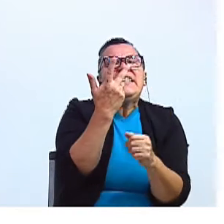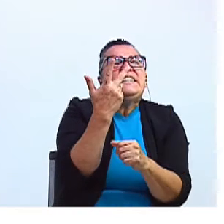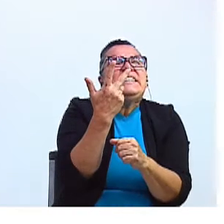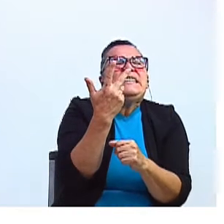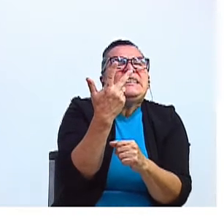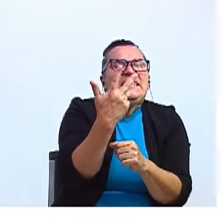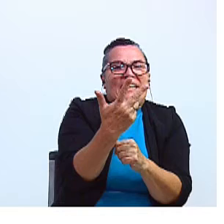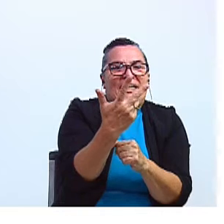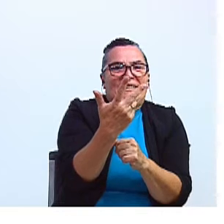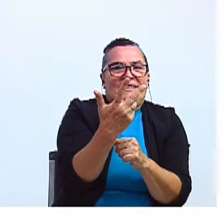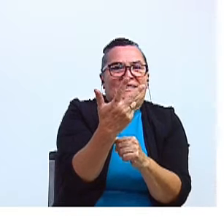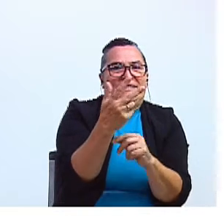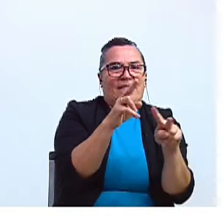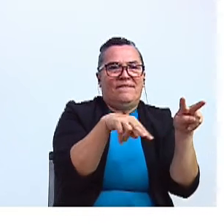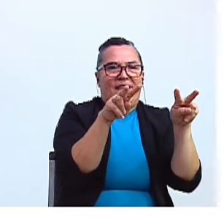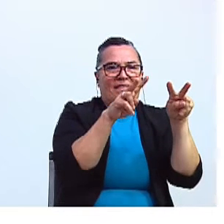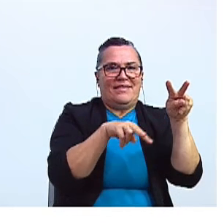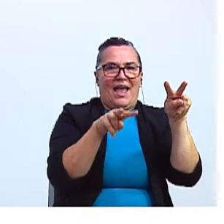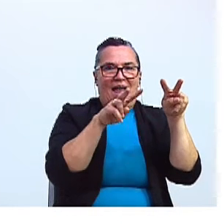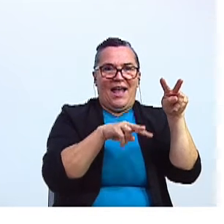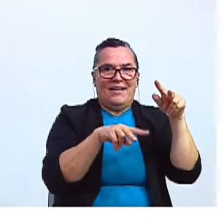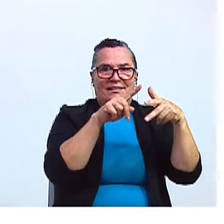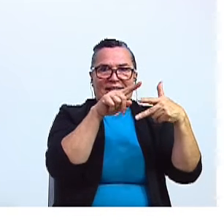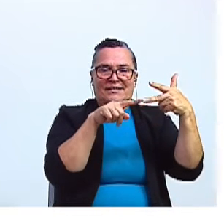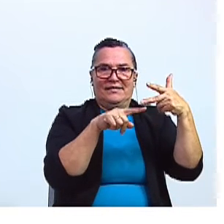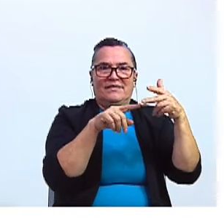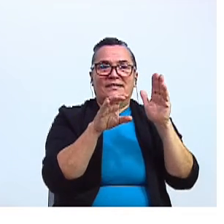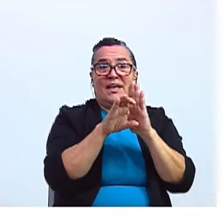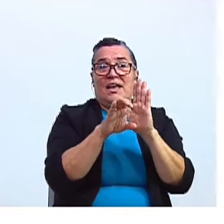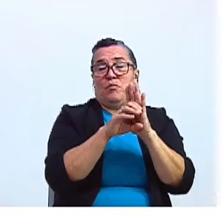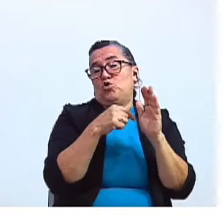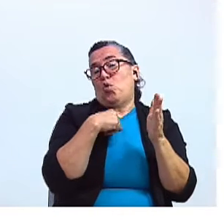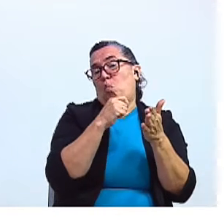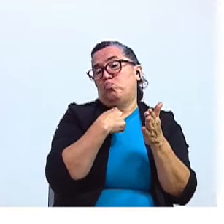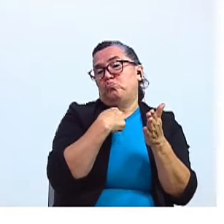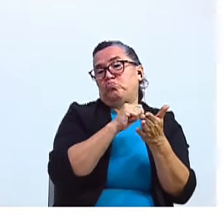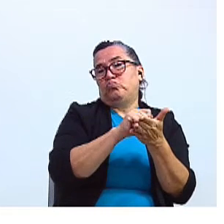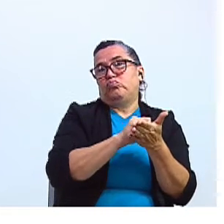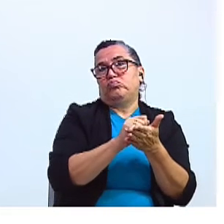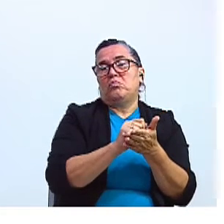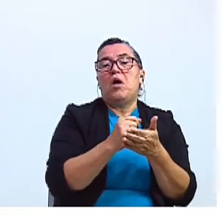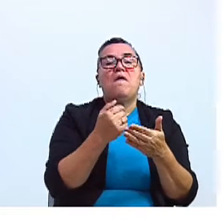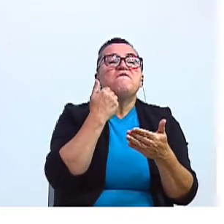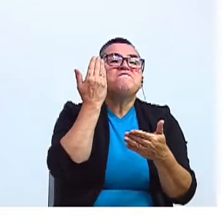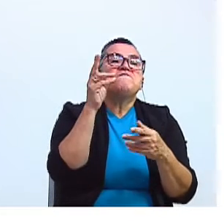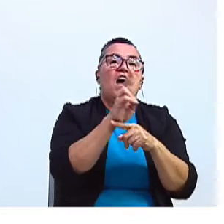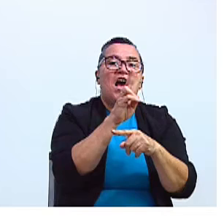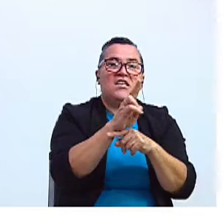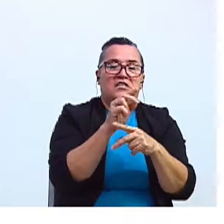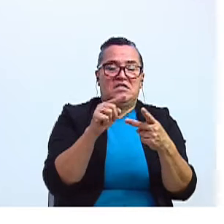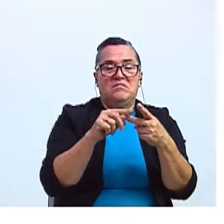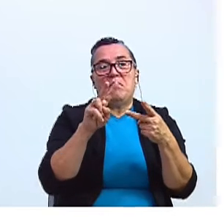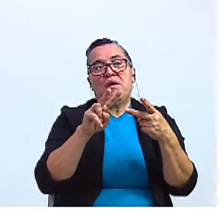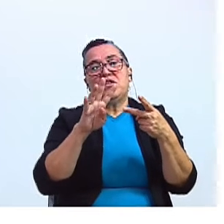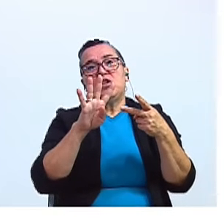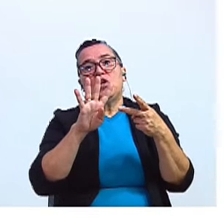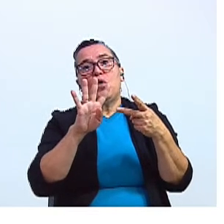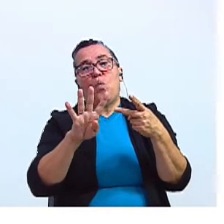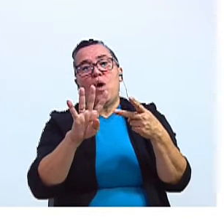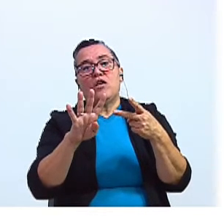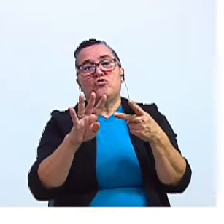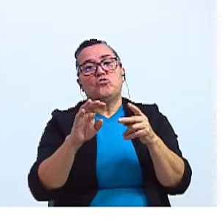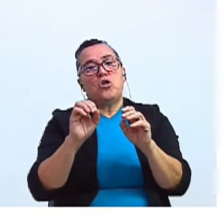different advantages. In this case, I wrote, it's easy to use, 24/7